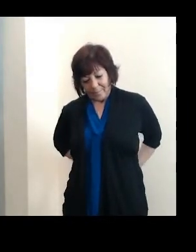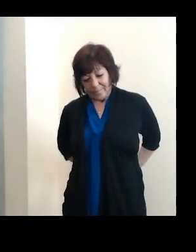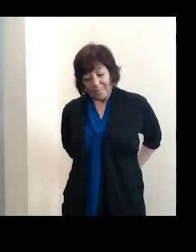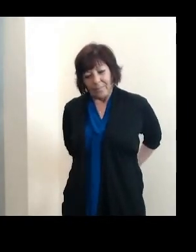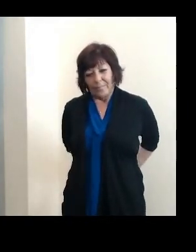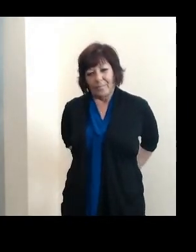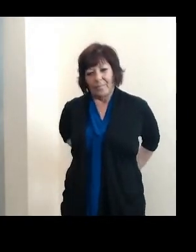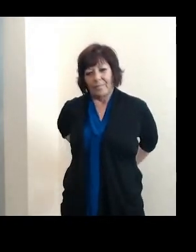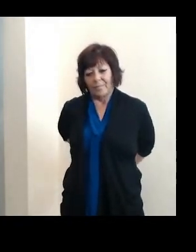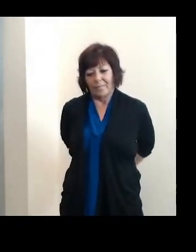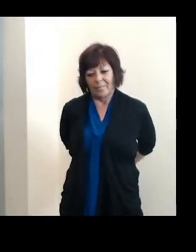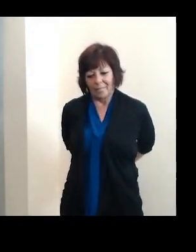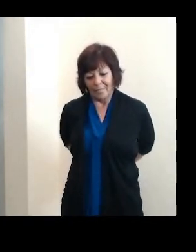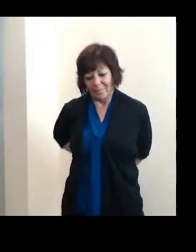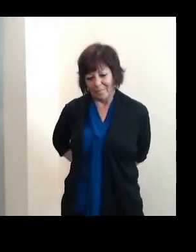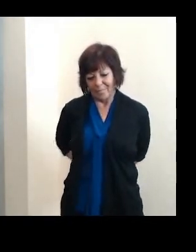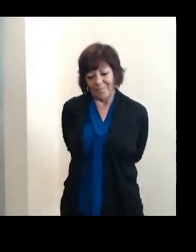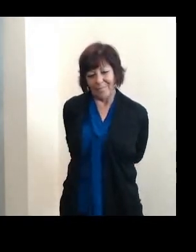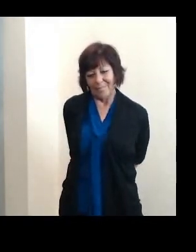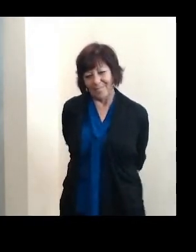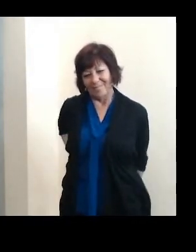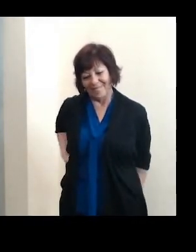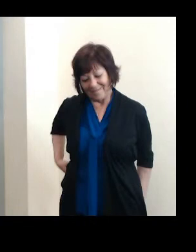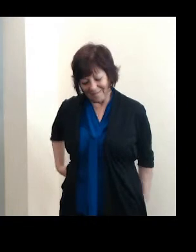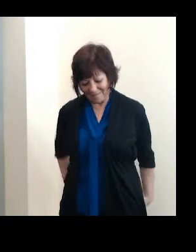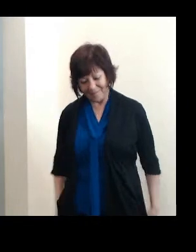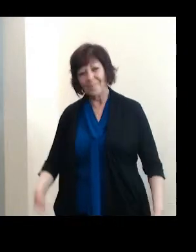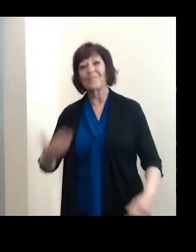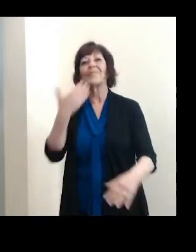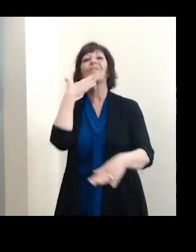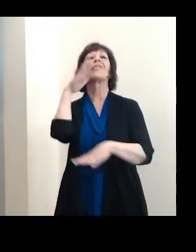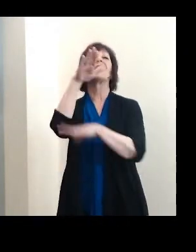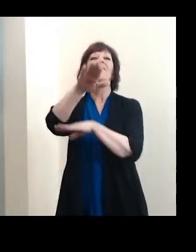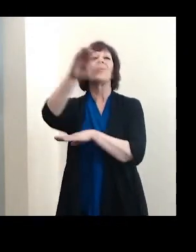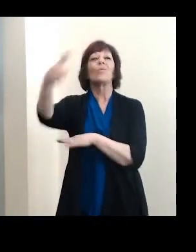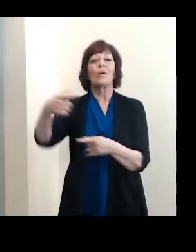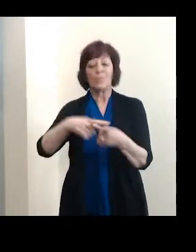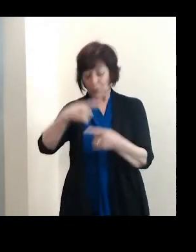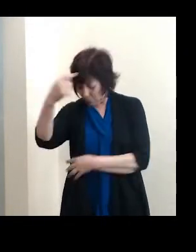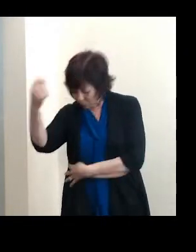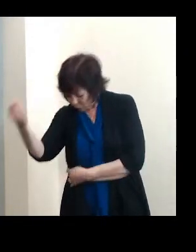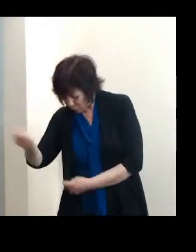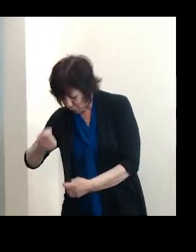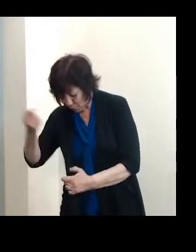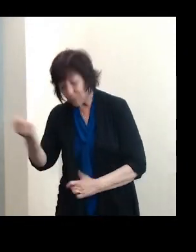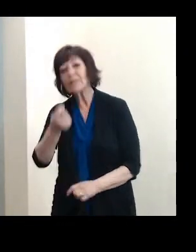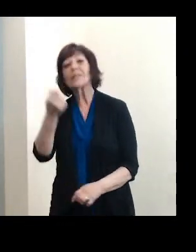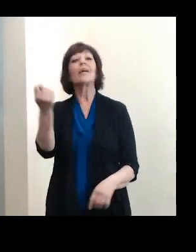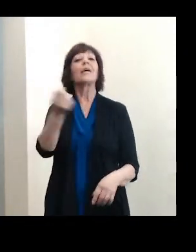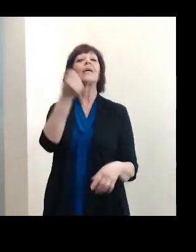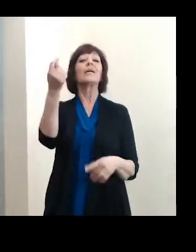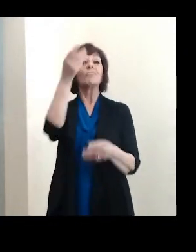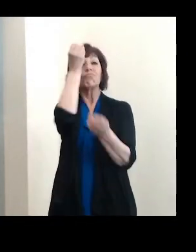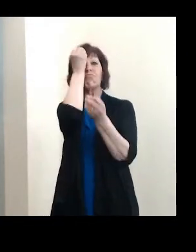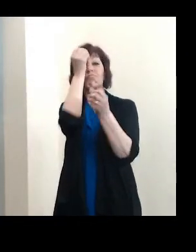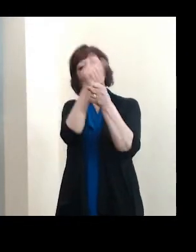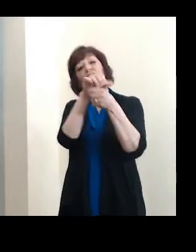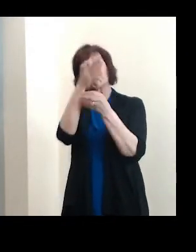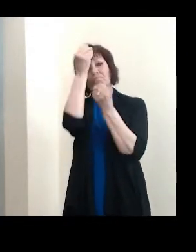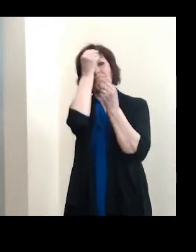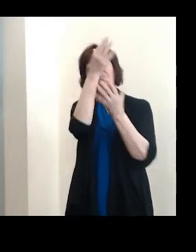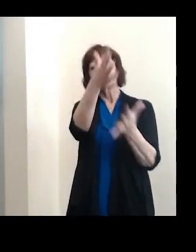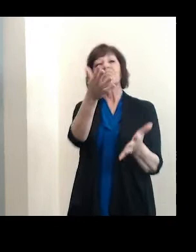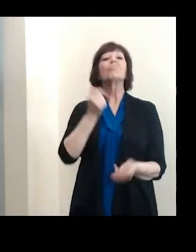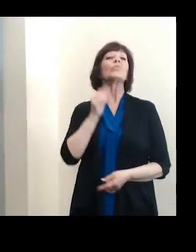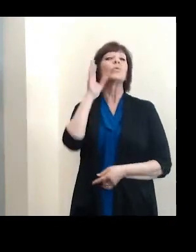Good afternoon, everyone. Welcome to our Tuesday COVID-19 update briefing. And you'll be seeing and hearing